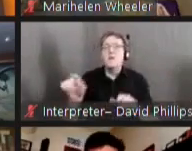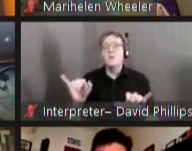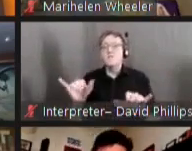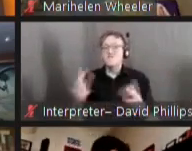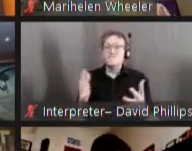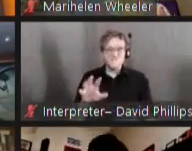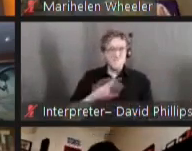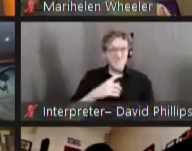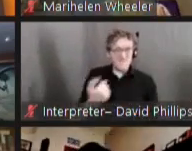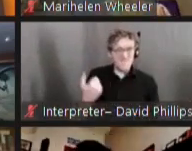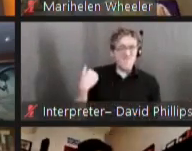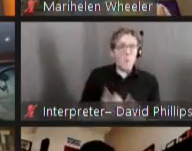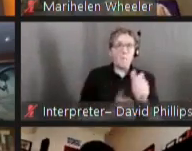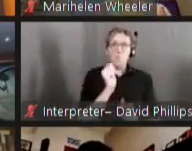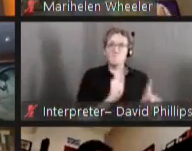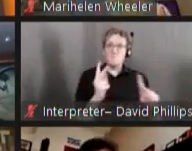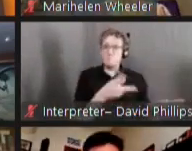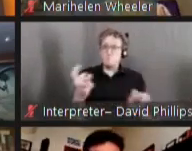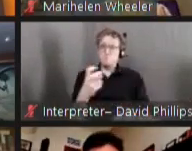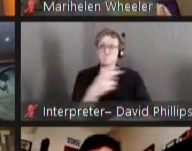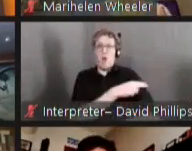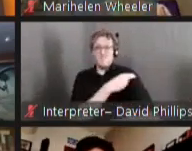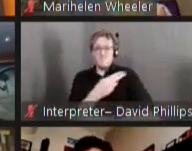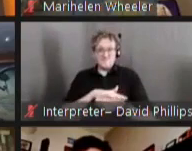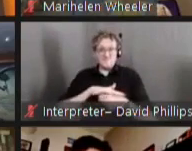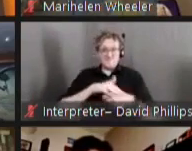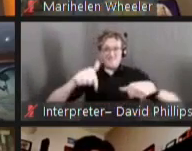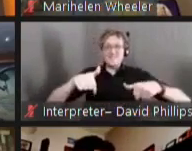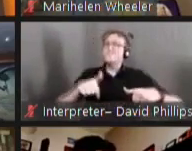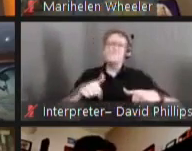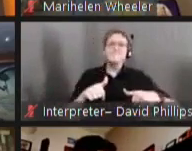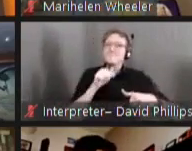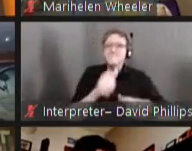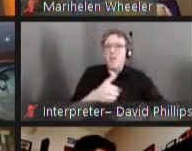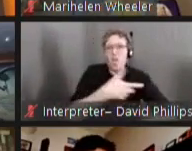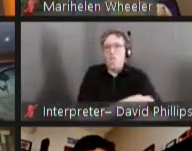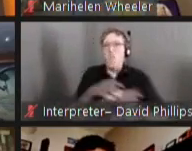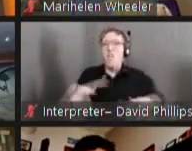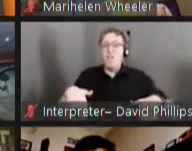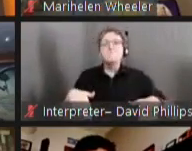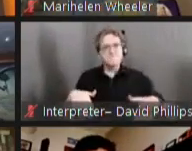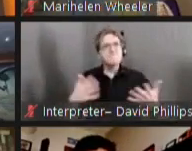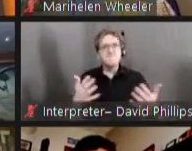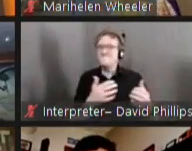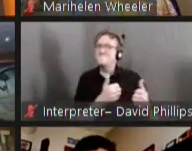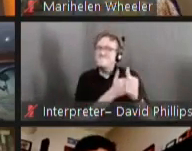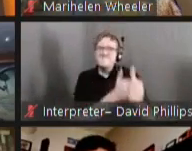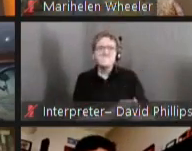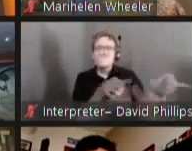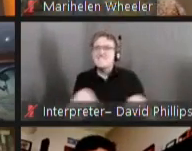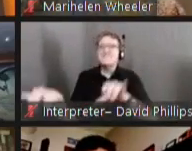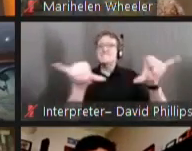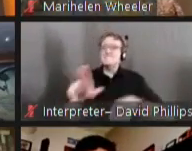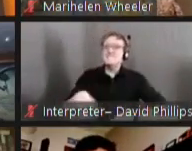hospitals with COVID-19 are those who are not vaccinated. This follows a national trend that every single state is seeing.